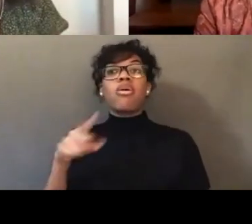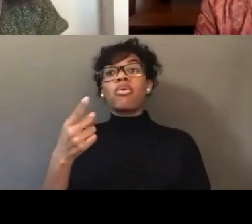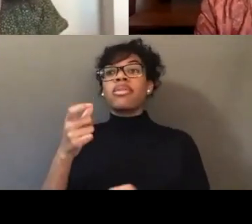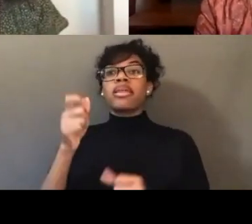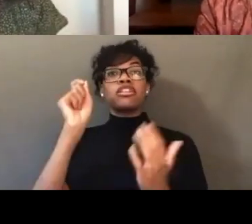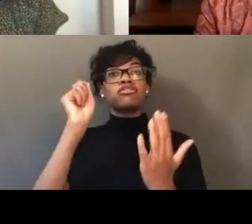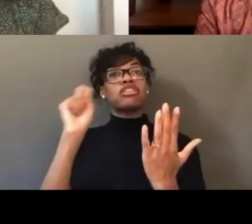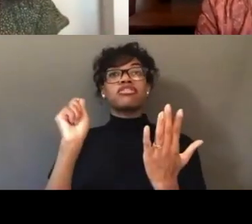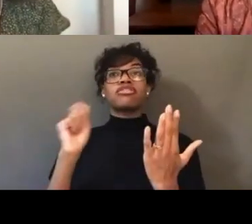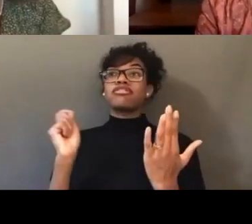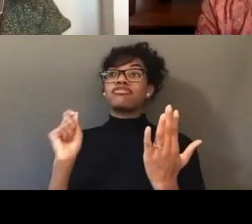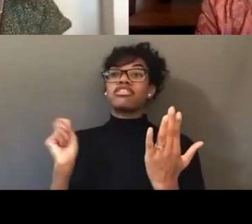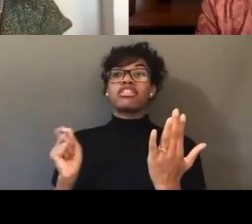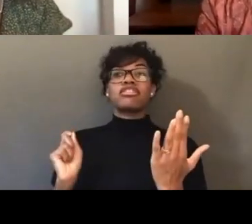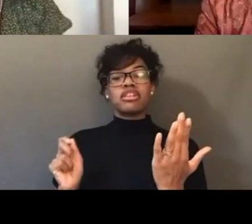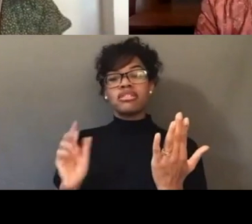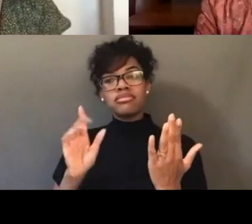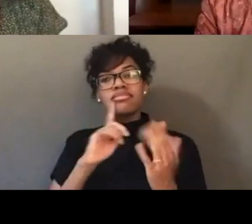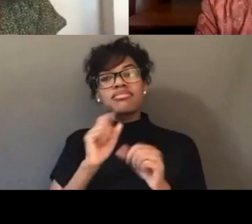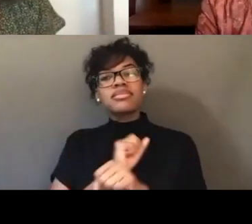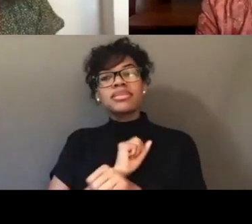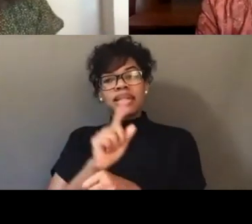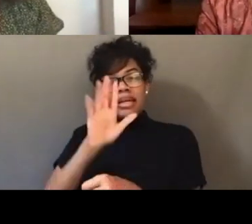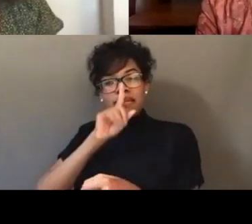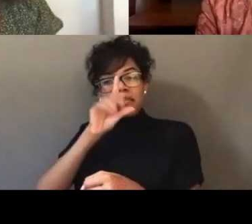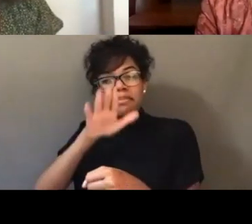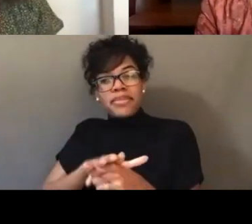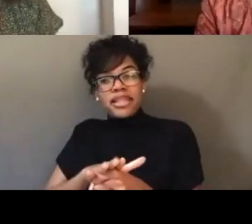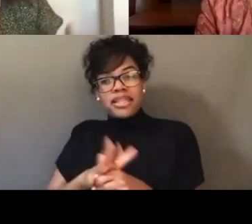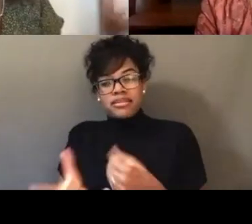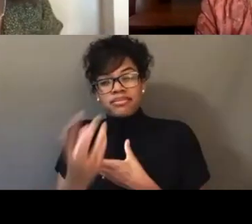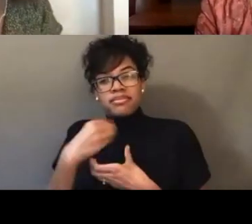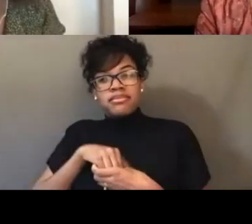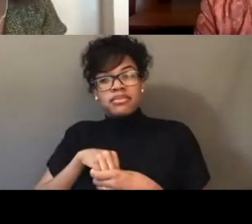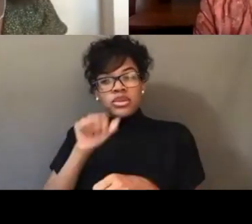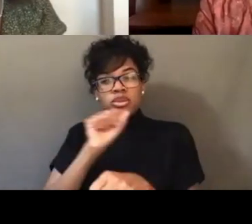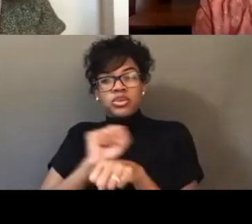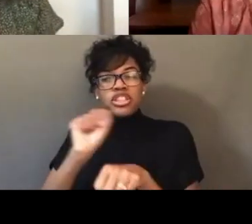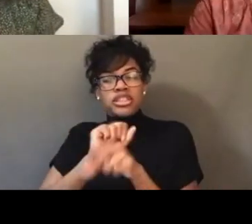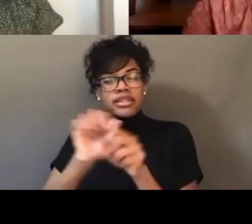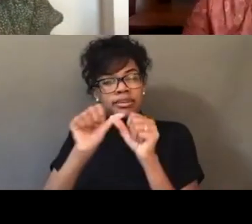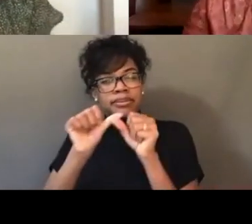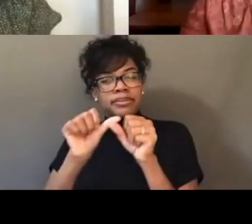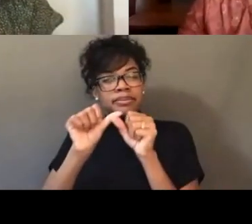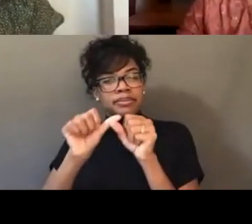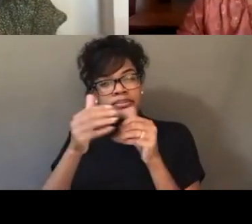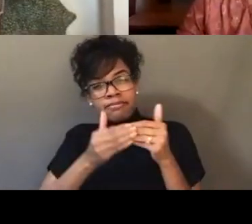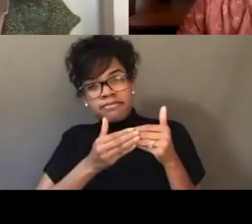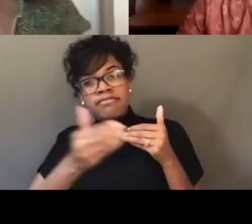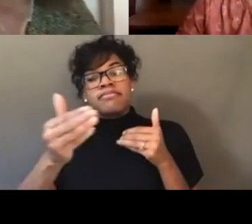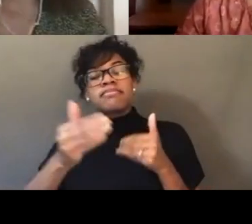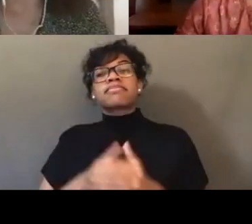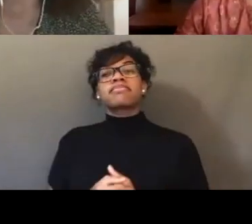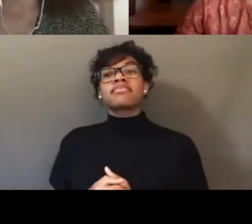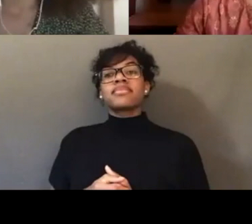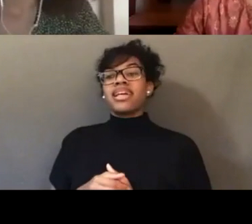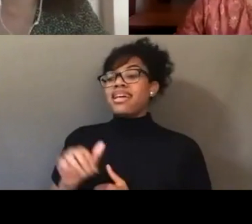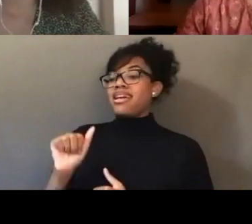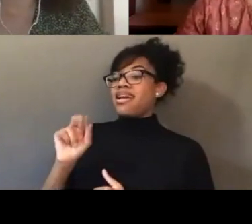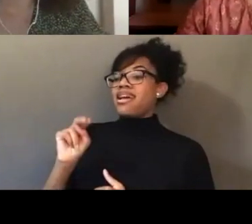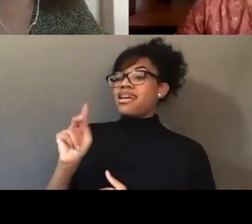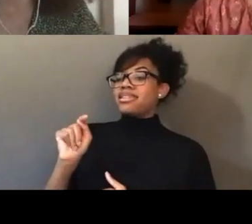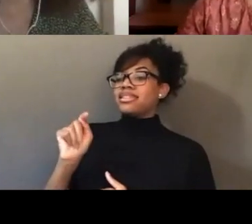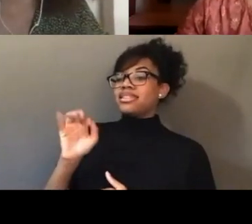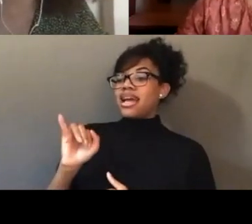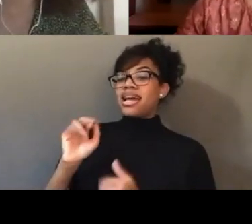is that ongoing commitment to doing this work. And just like you said, Dyan, anti means against. So what are we for? Ooh,